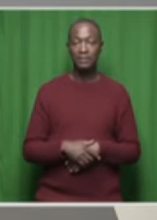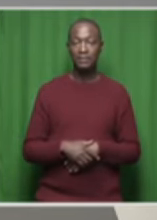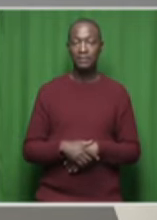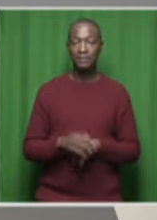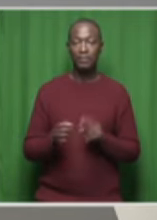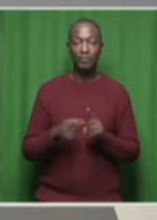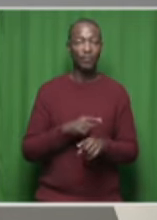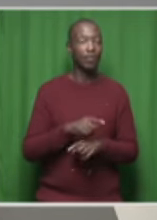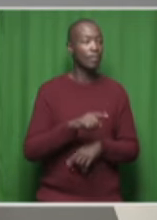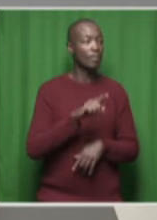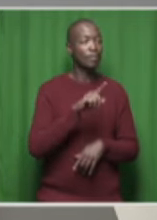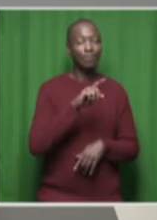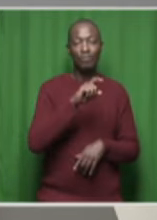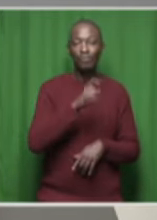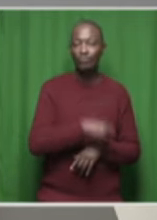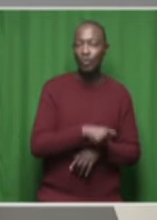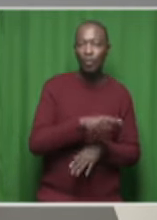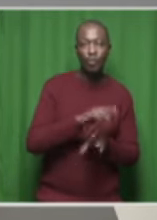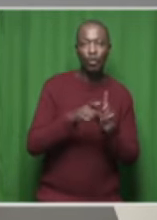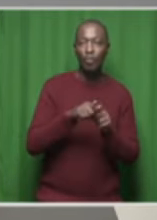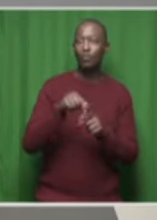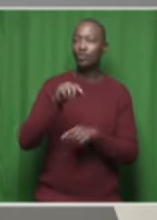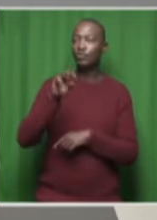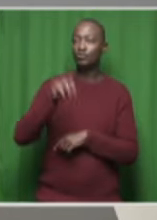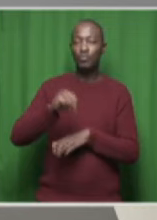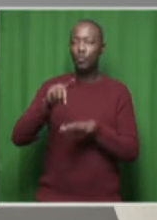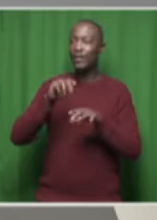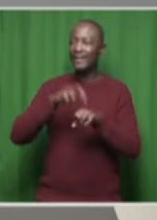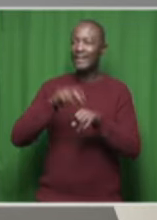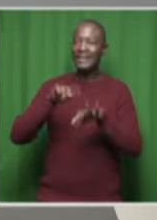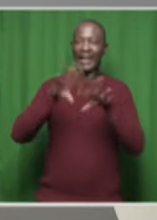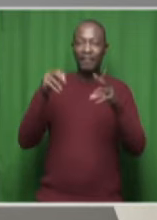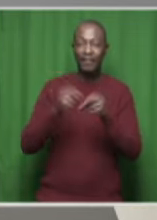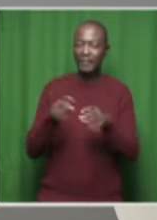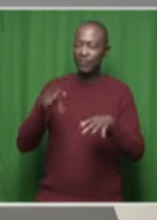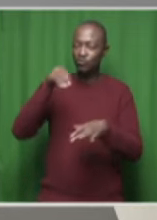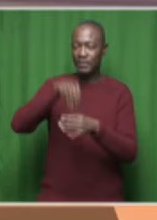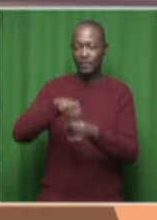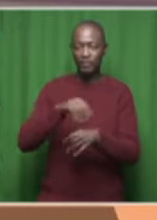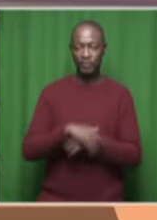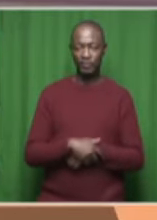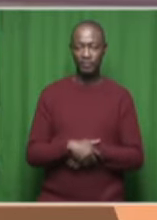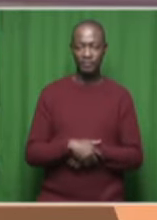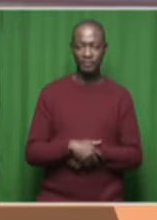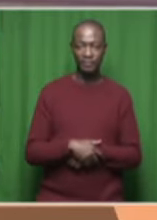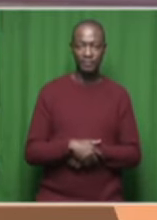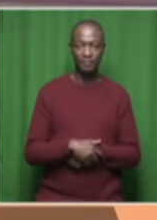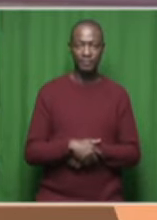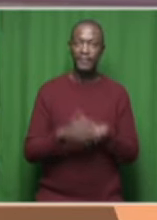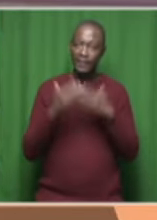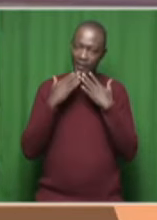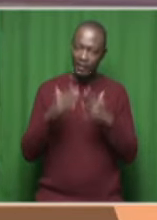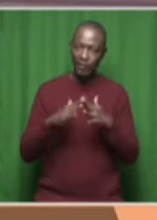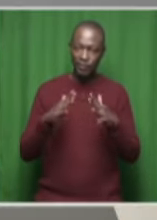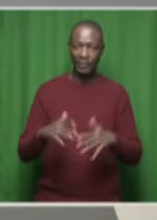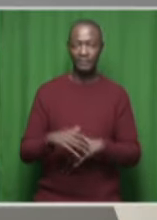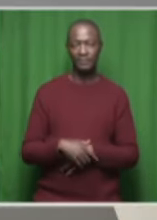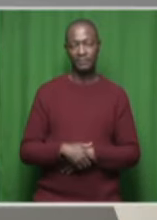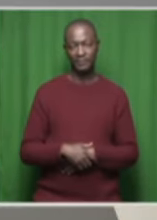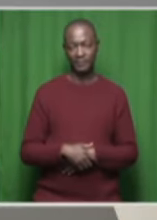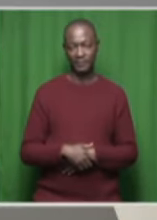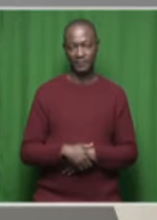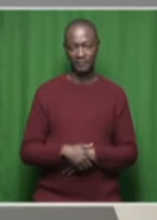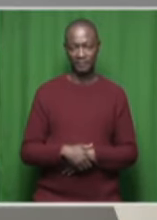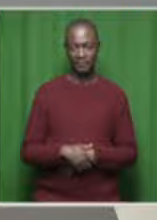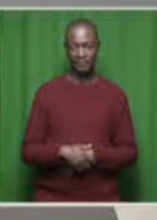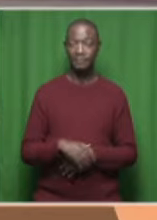to Meadowlands to Mitchell's Plain, we need everybody involved across the country. For sure. Mr. Manuel, lovely chatting to you. Thank you so much for your time. Thank you. Great stuff.